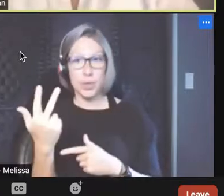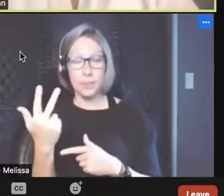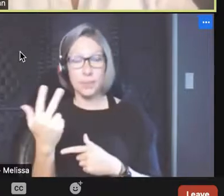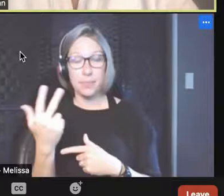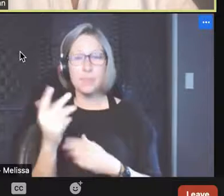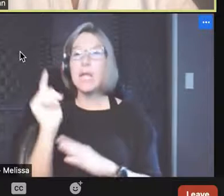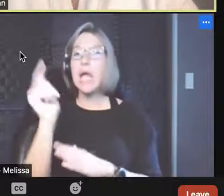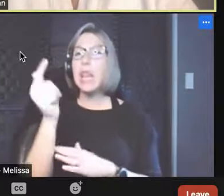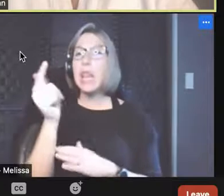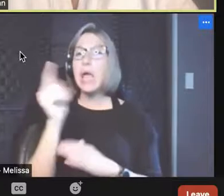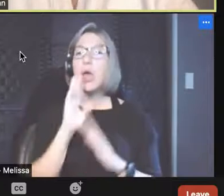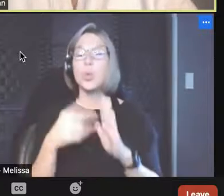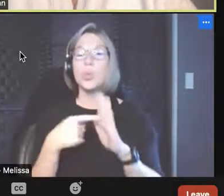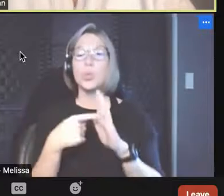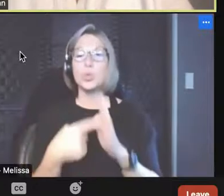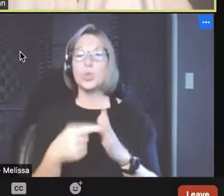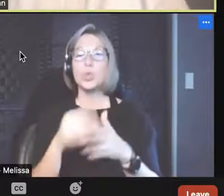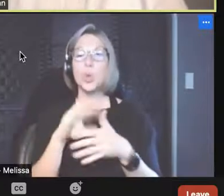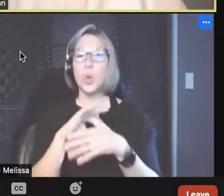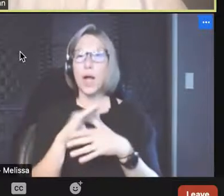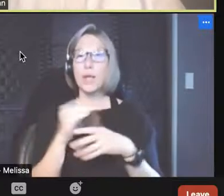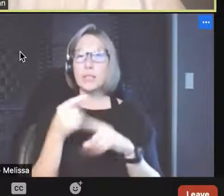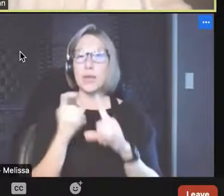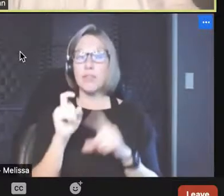from the sensory balance